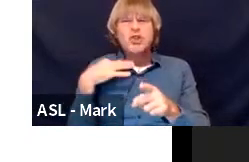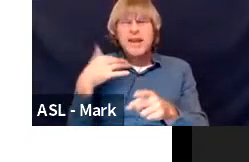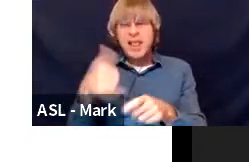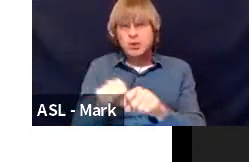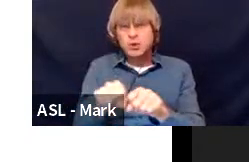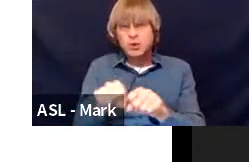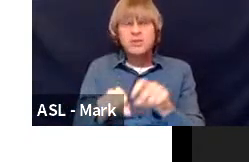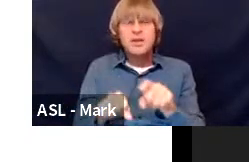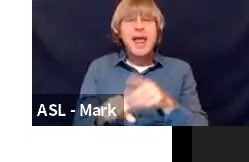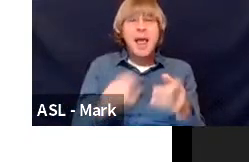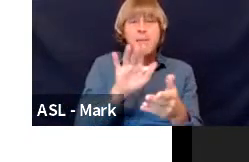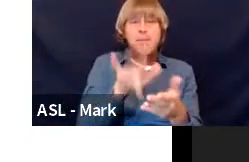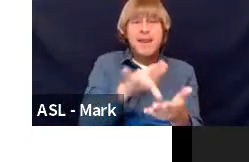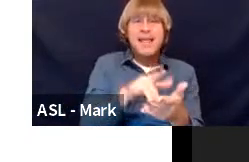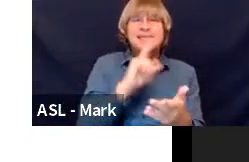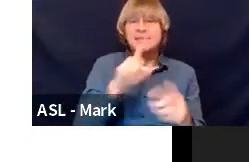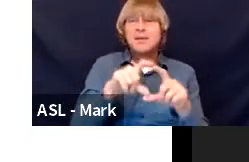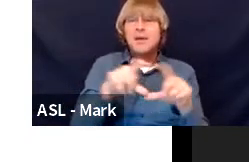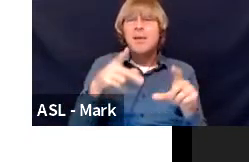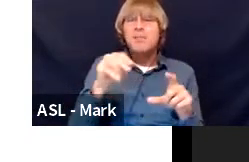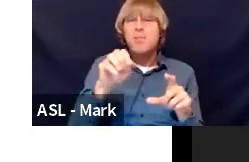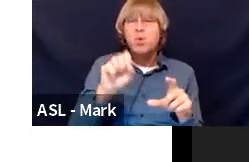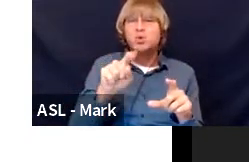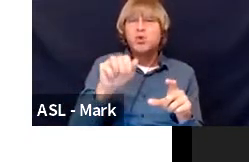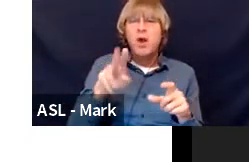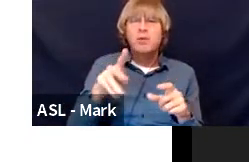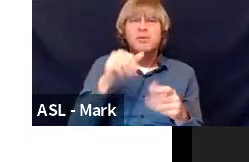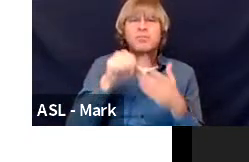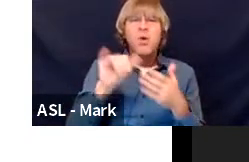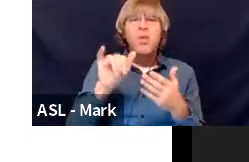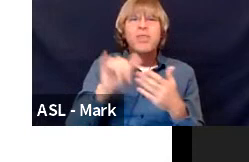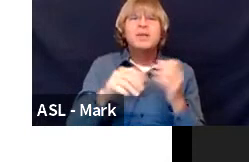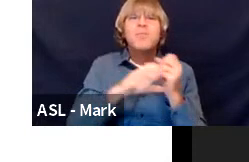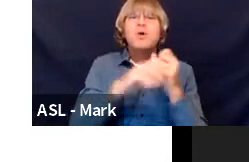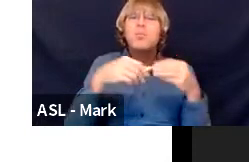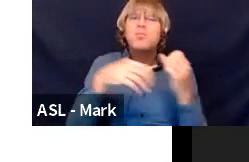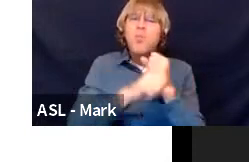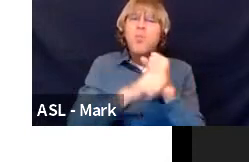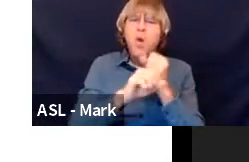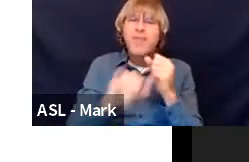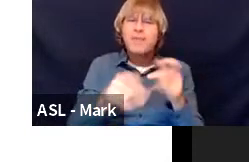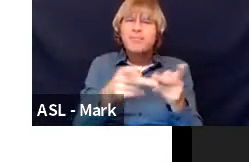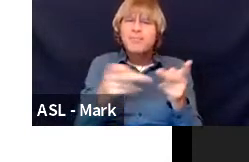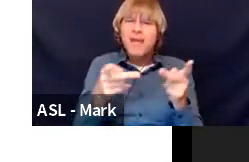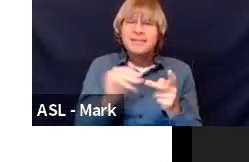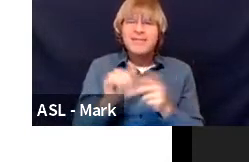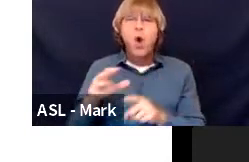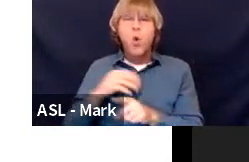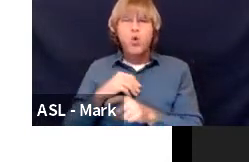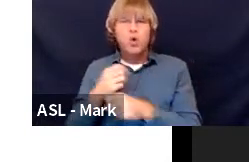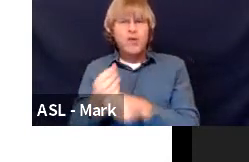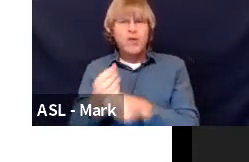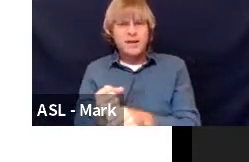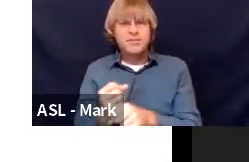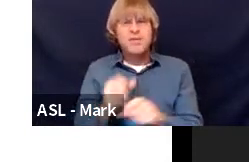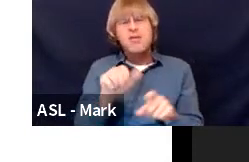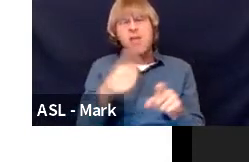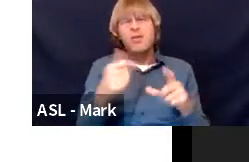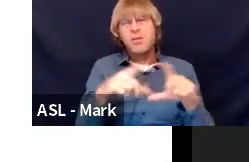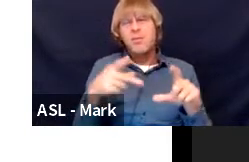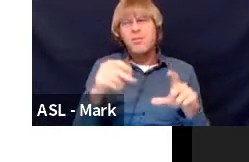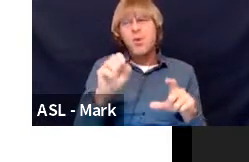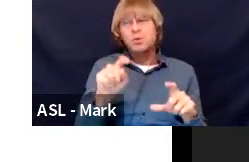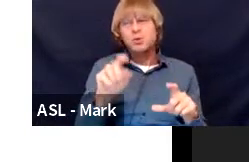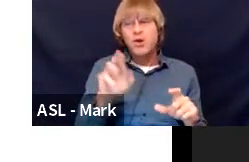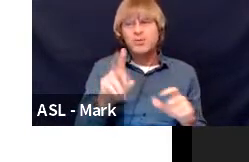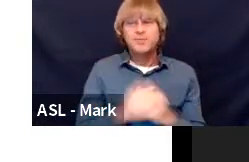in the middle is a postcard promoting the space with the artwork that the owner had actually created, another postcard.